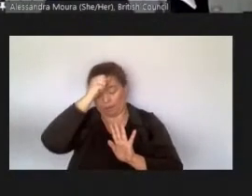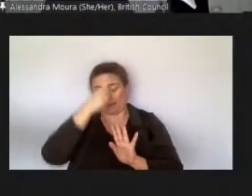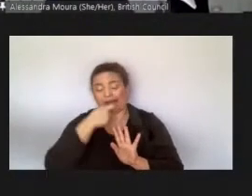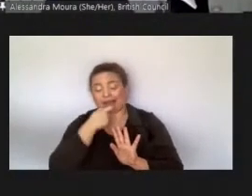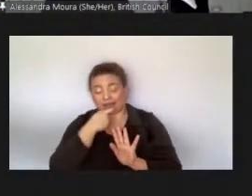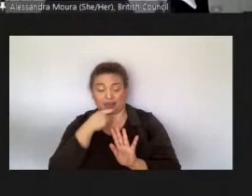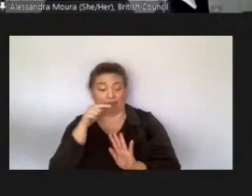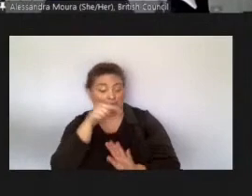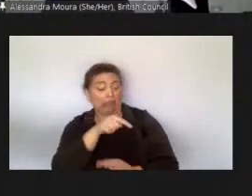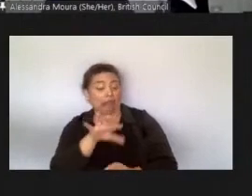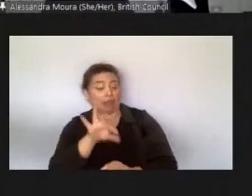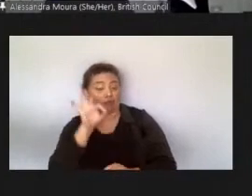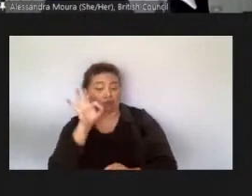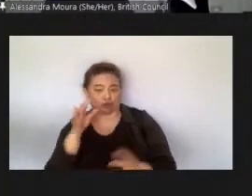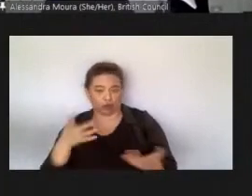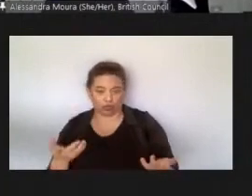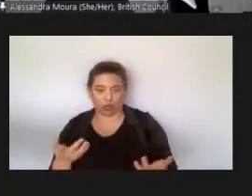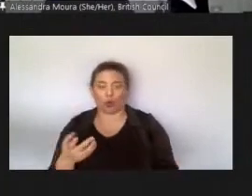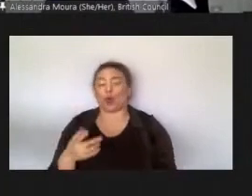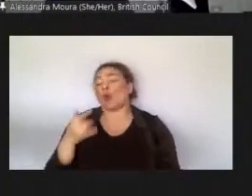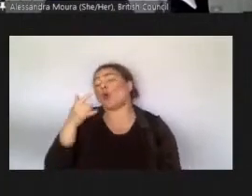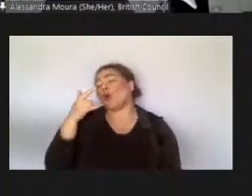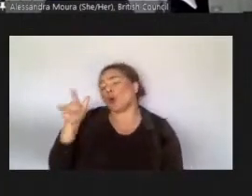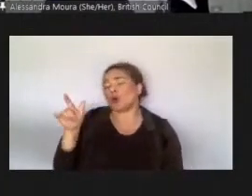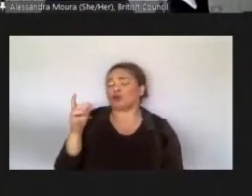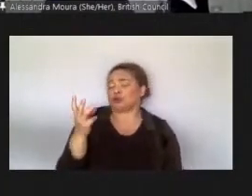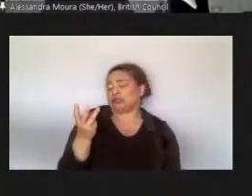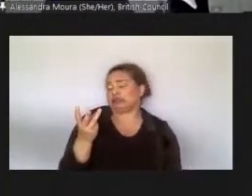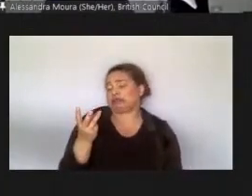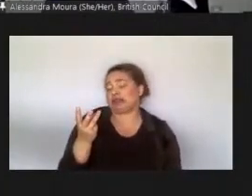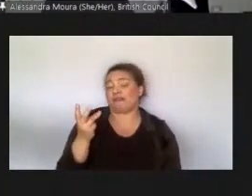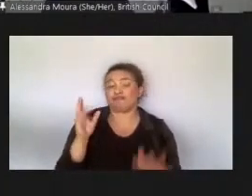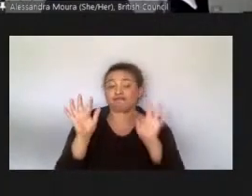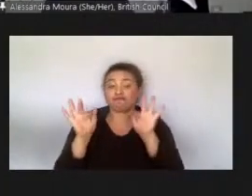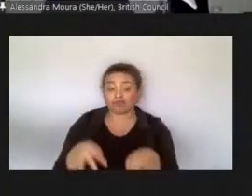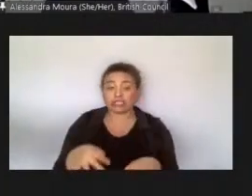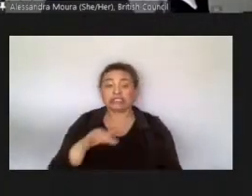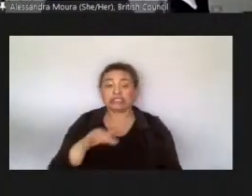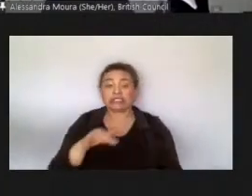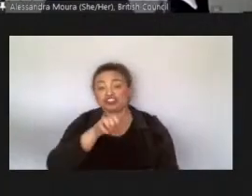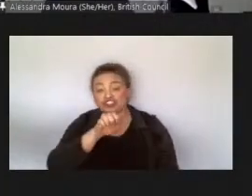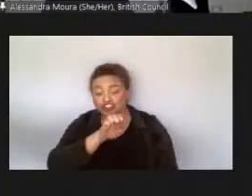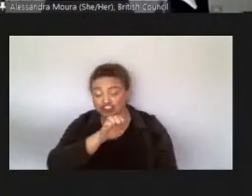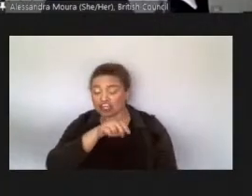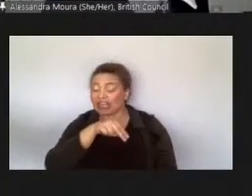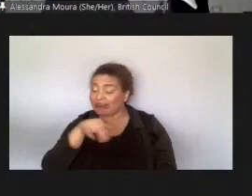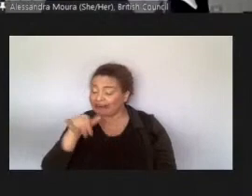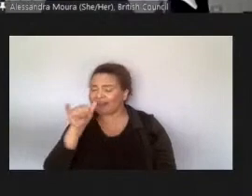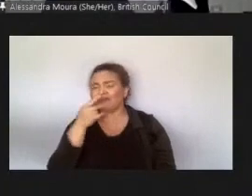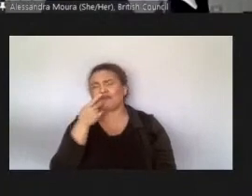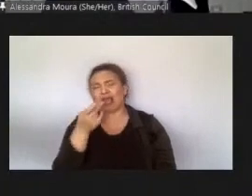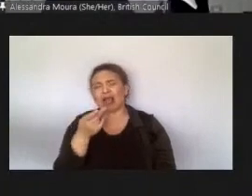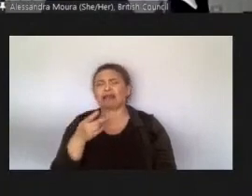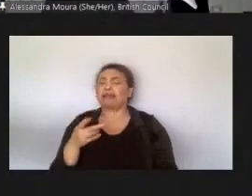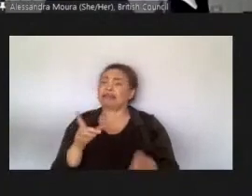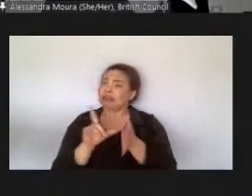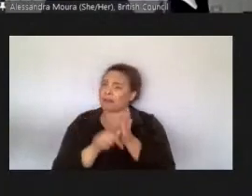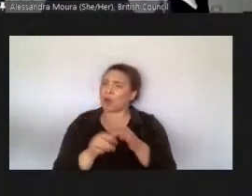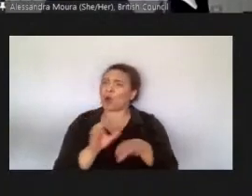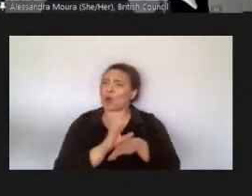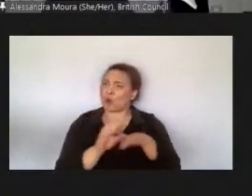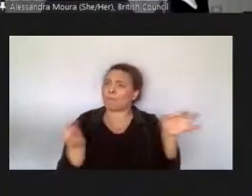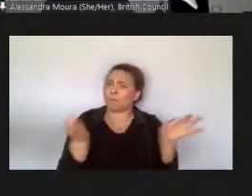final part. So after the course, I went back, determined to try to improve the learning environment. It hasn't